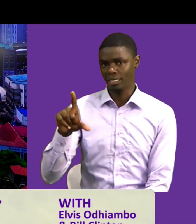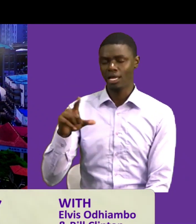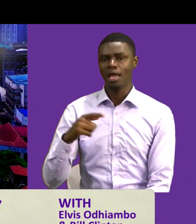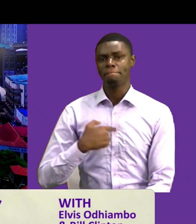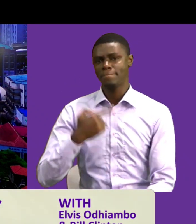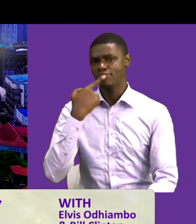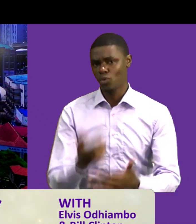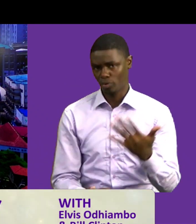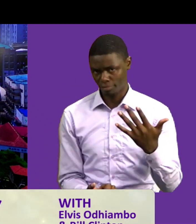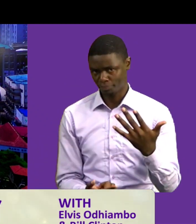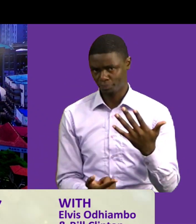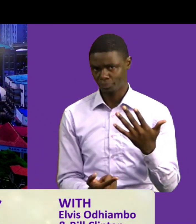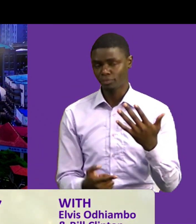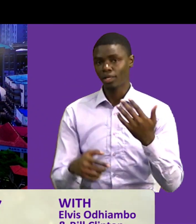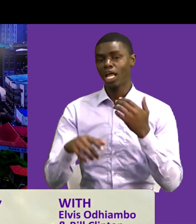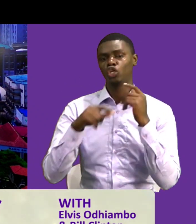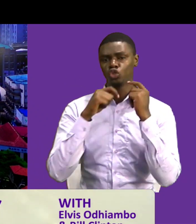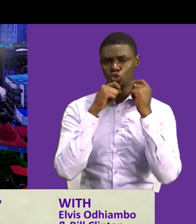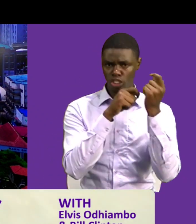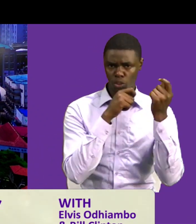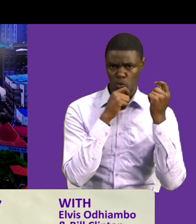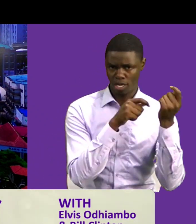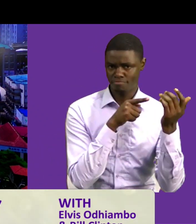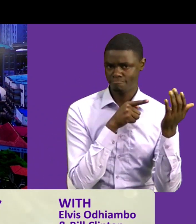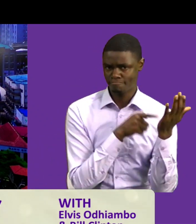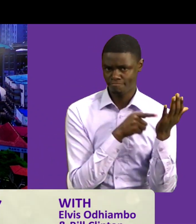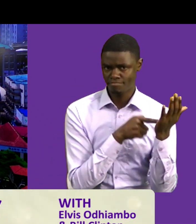that Nzoia Sugar